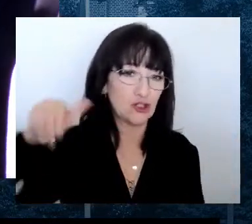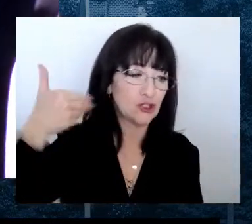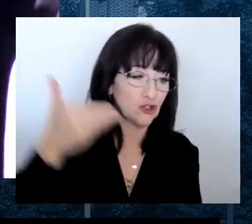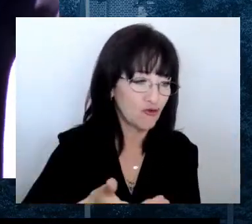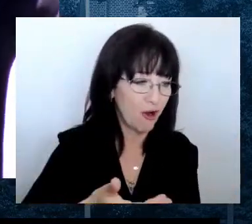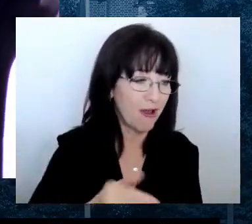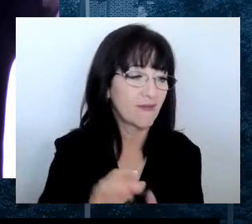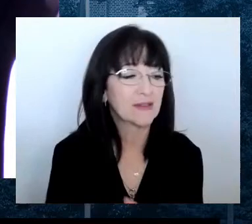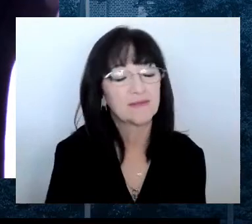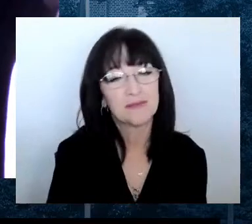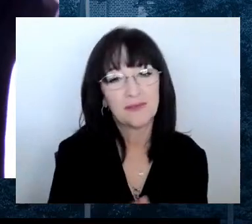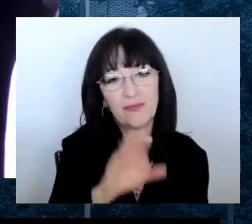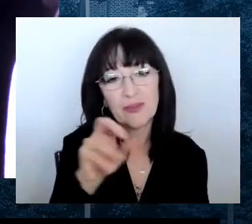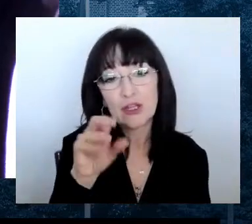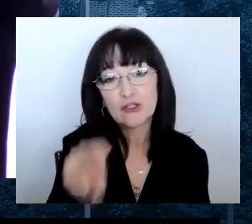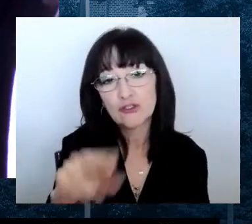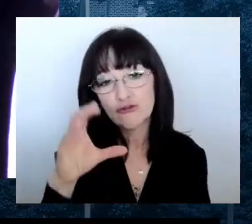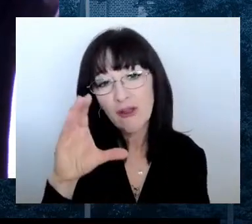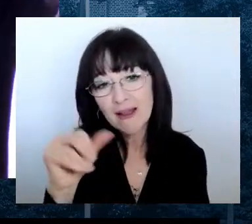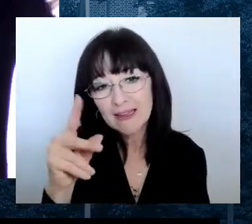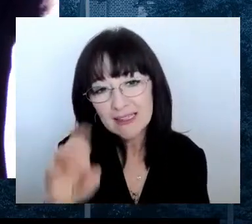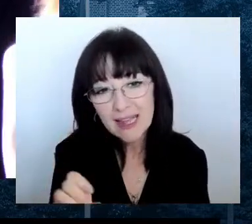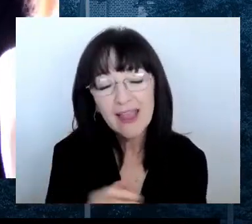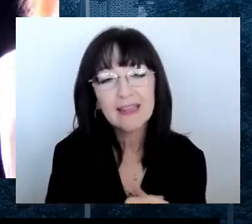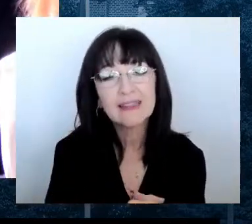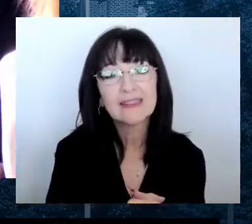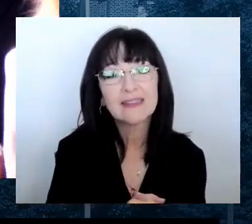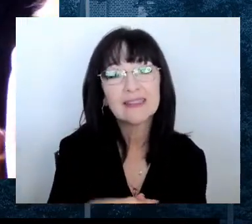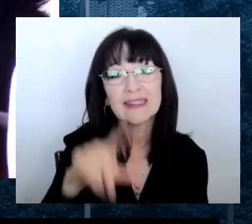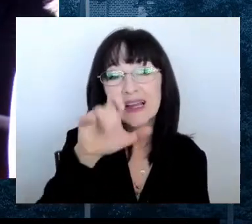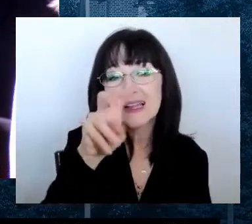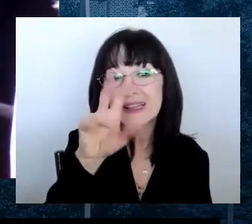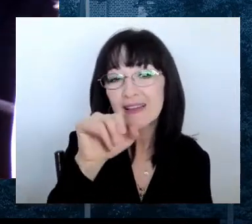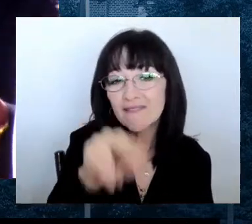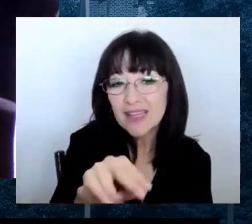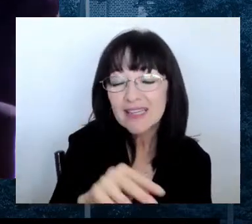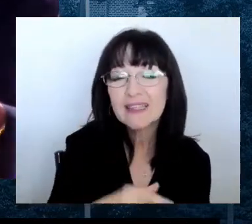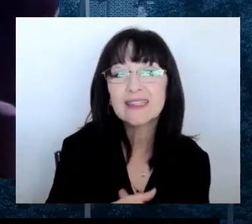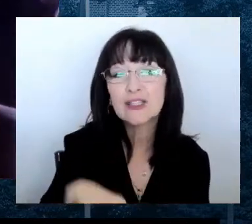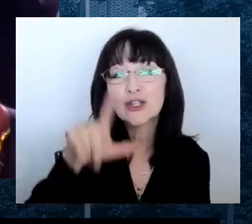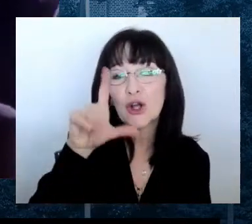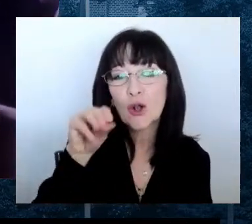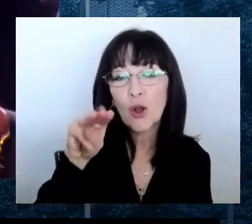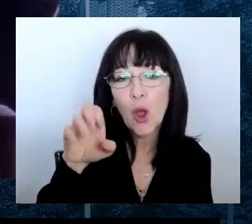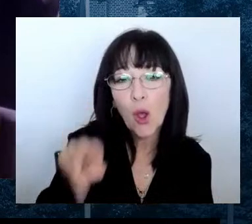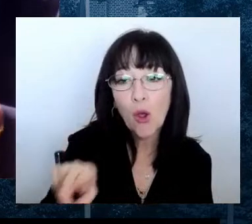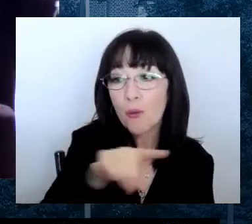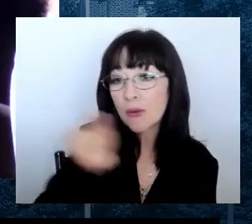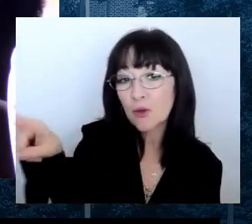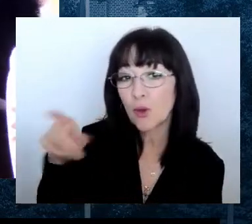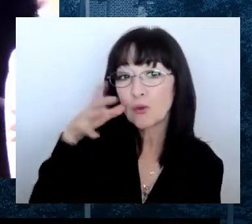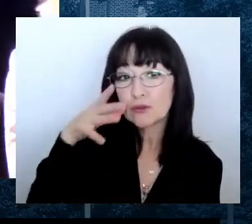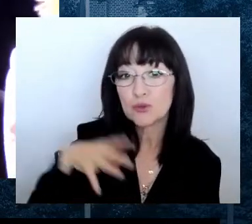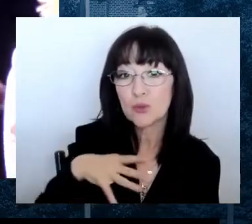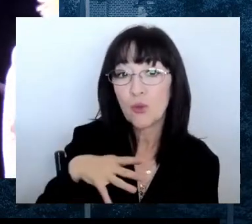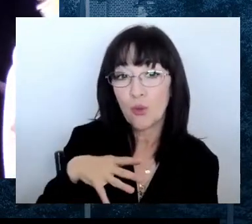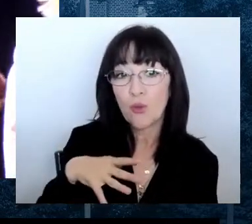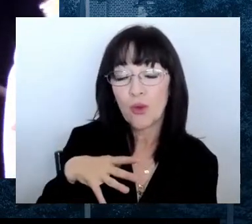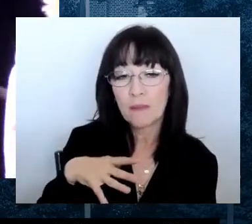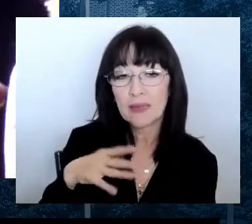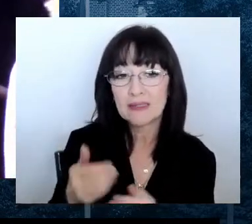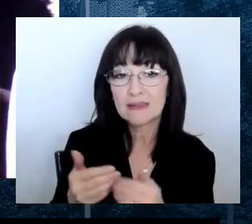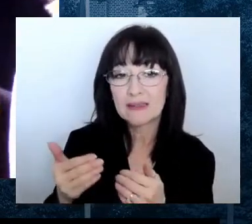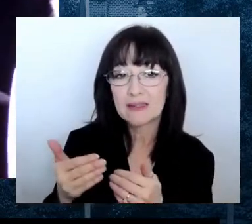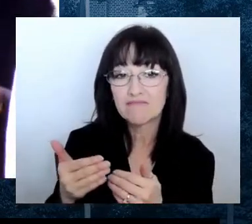in OMB, Melanie Ross Levin and Kim Lohman in the Office of Women's Advancement and Advocacy, and the whole team